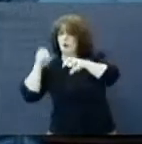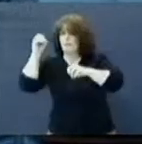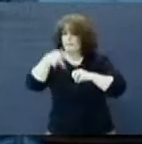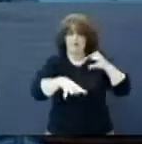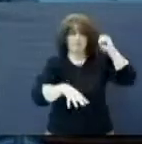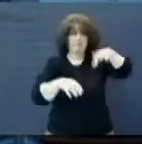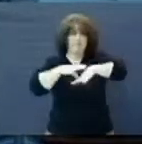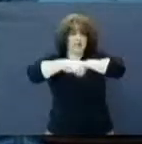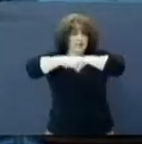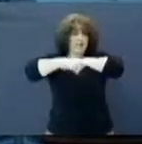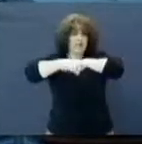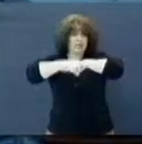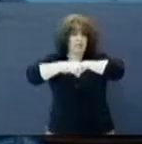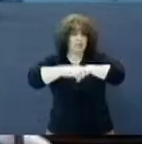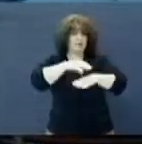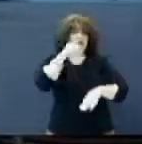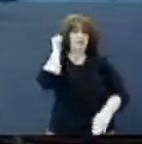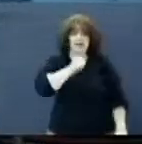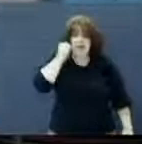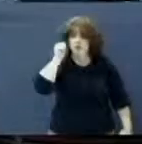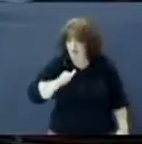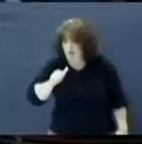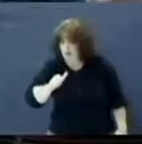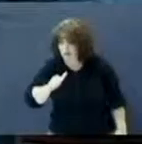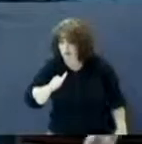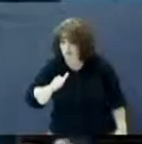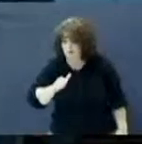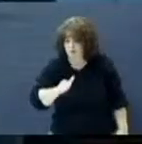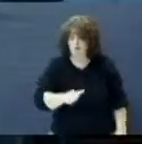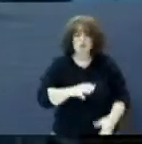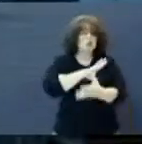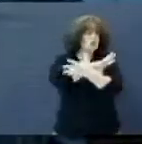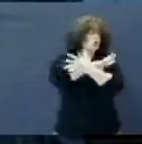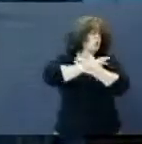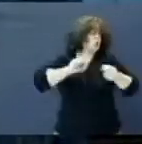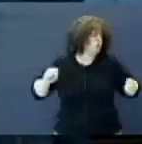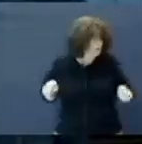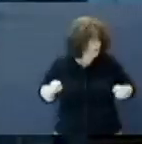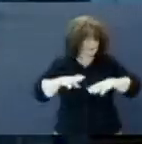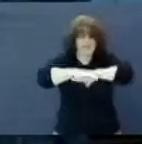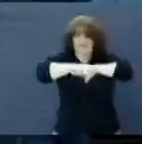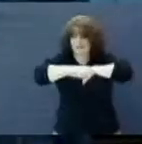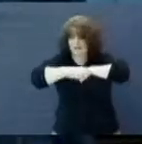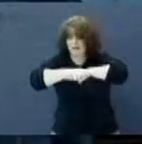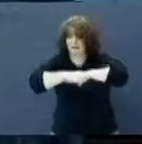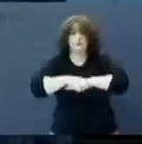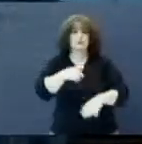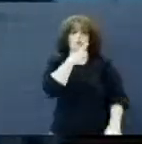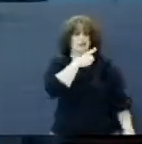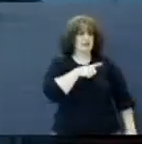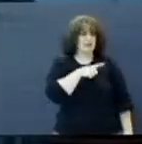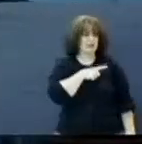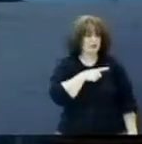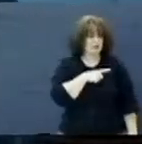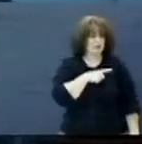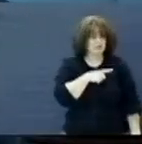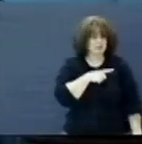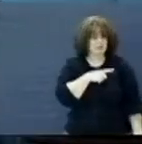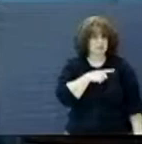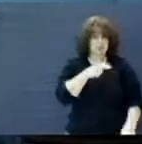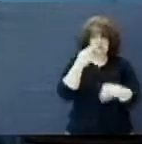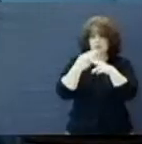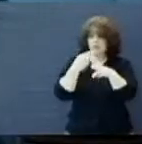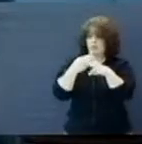attack. There was rubble everywhere. There was a lady. Her name